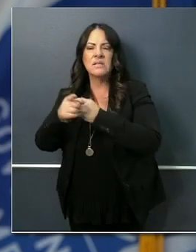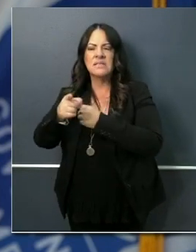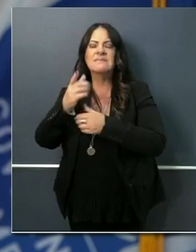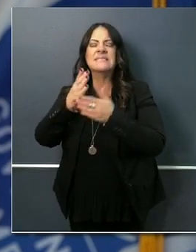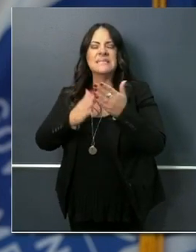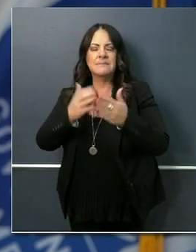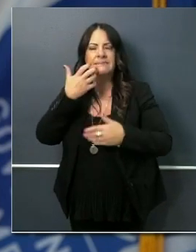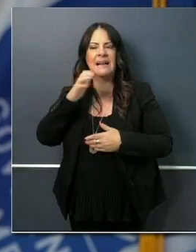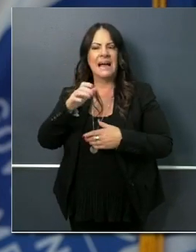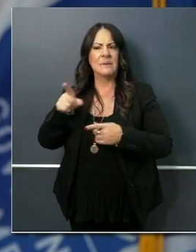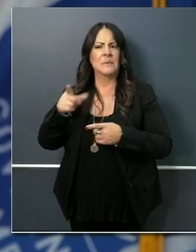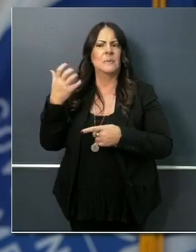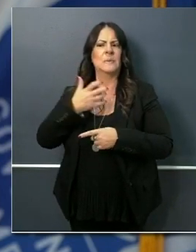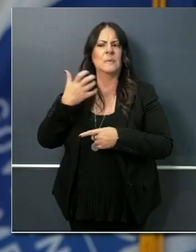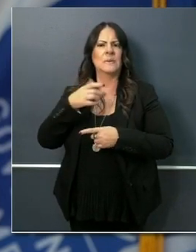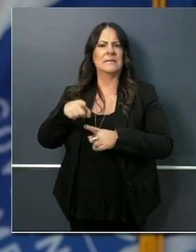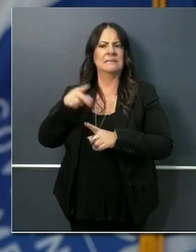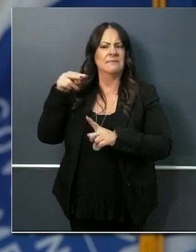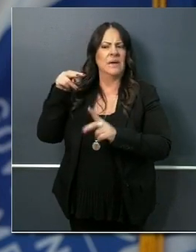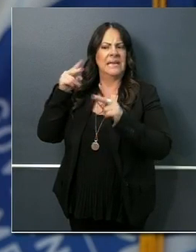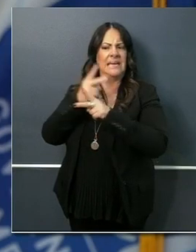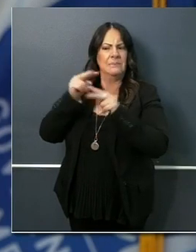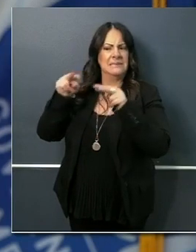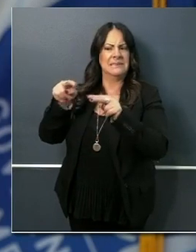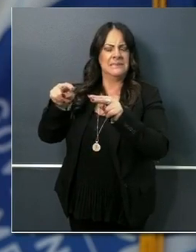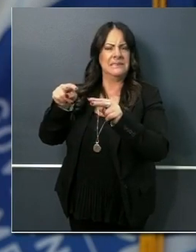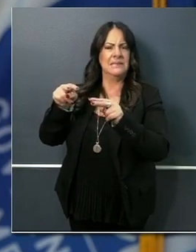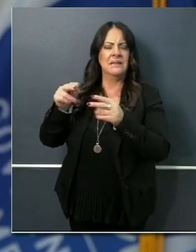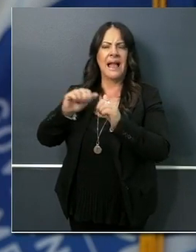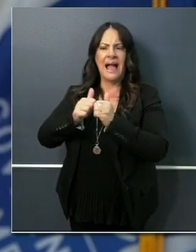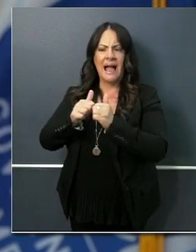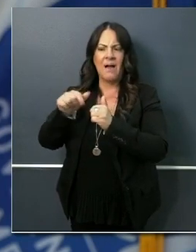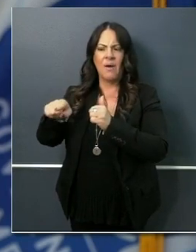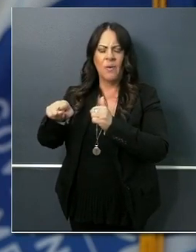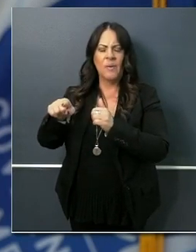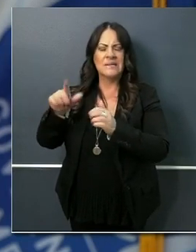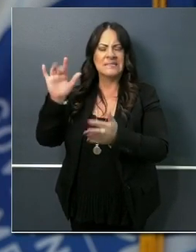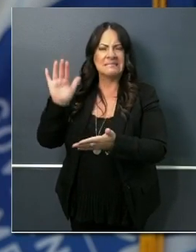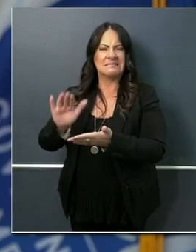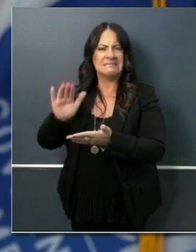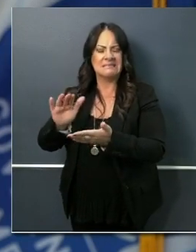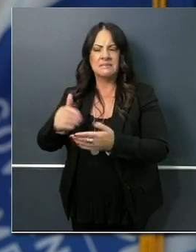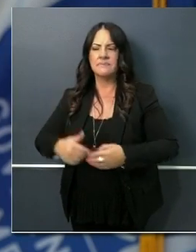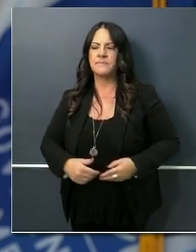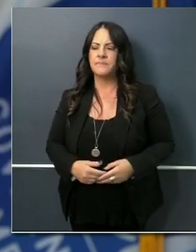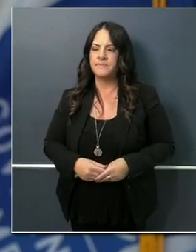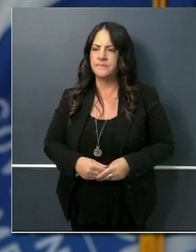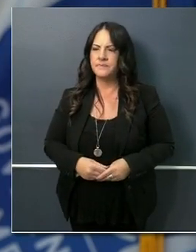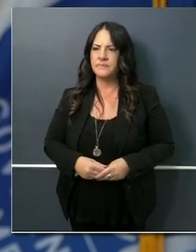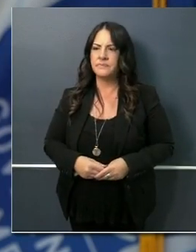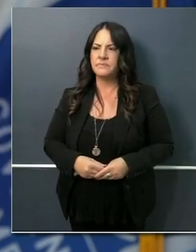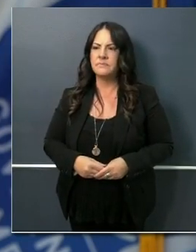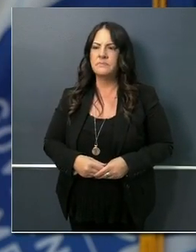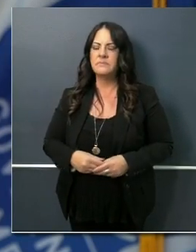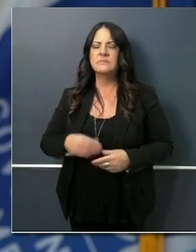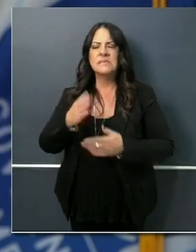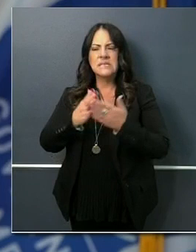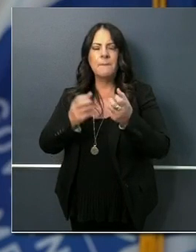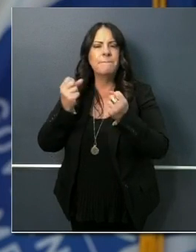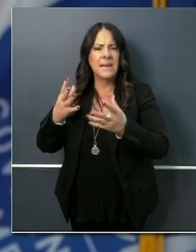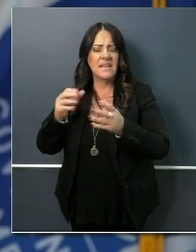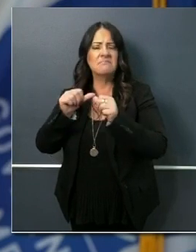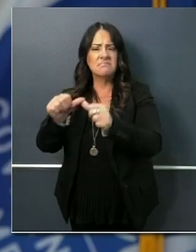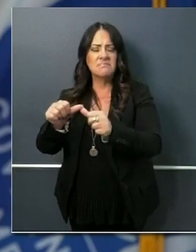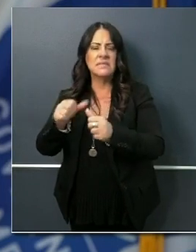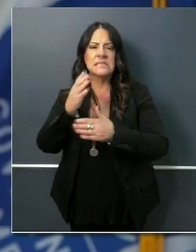spots earlier in the movement and the transmission of COVID-19, and many of them continue to be, although many have